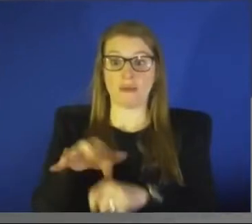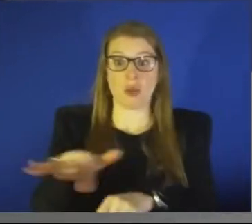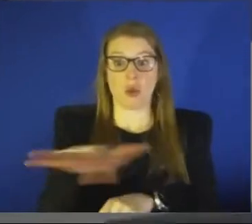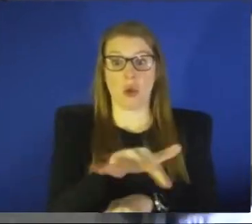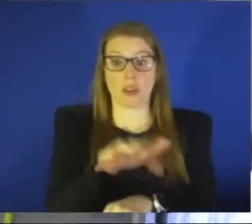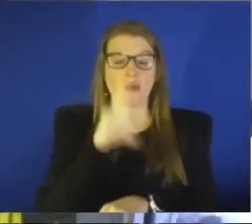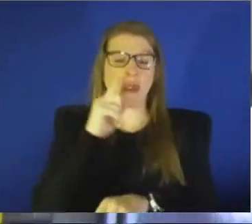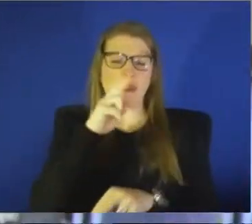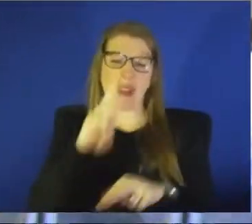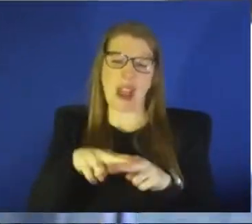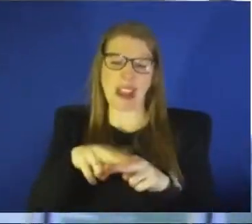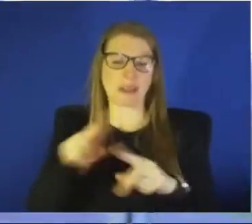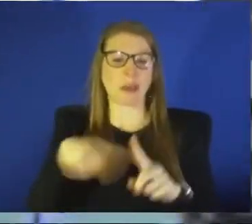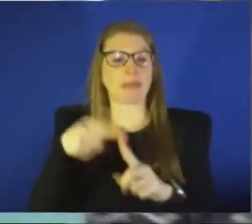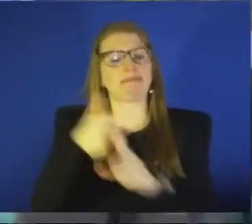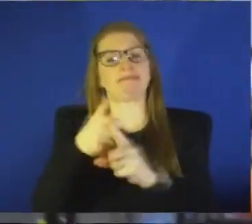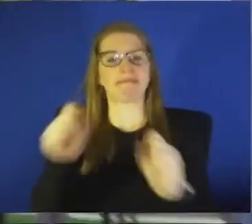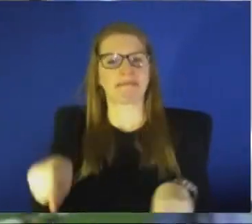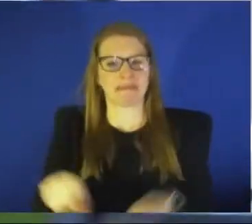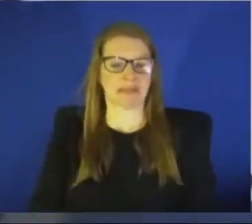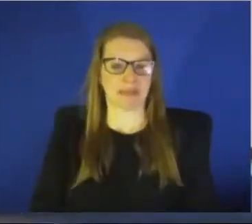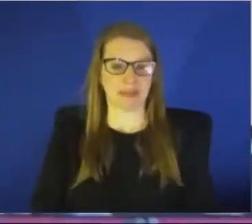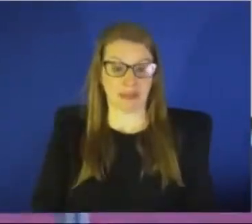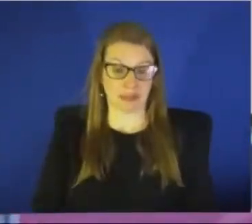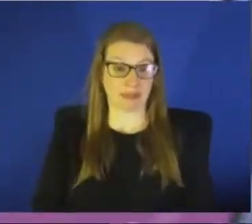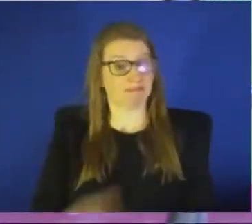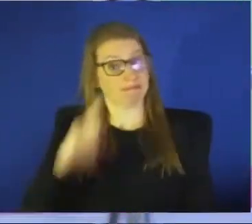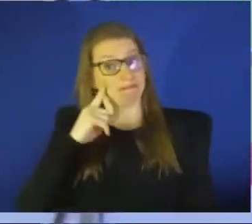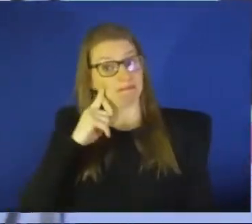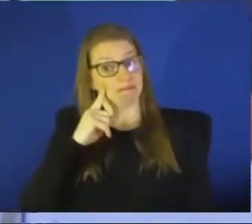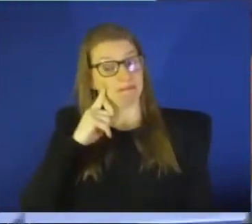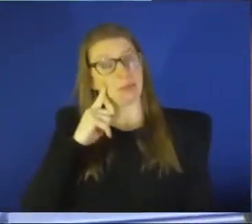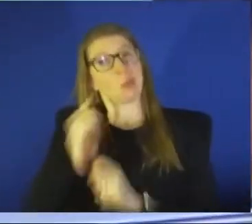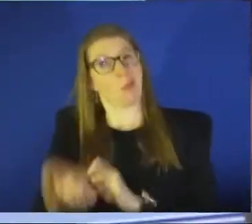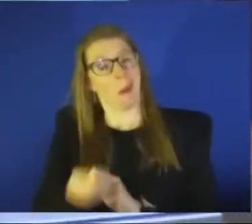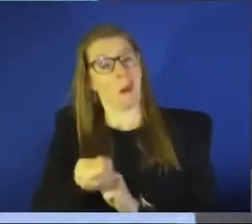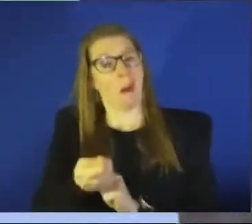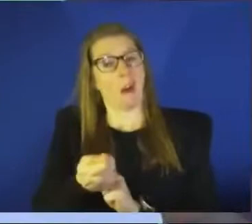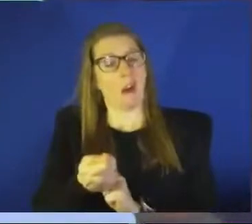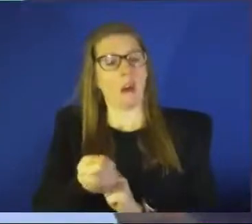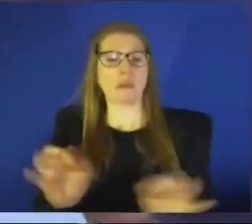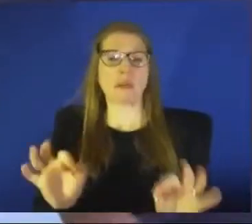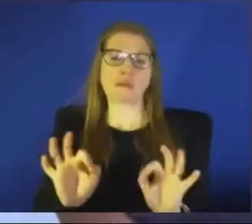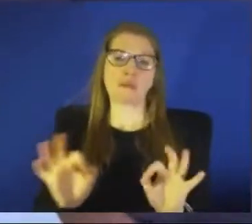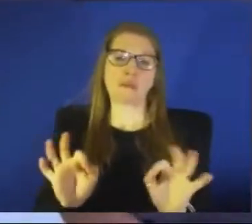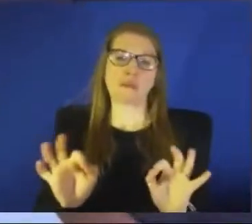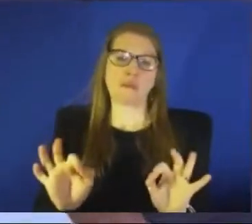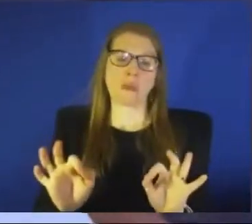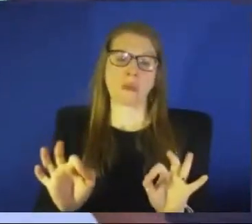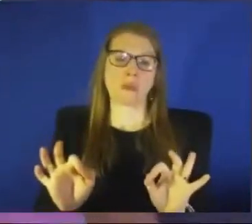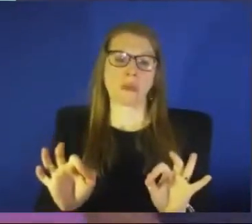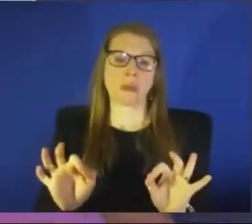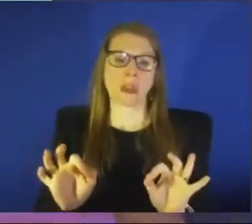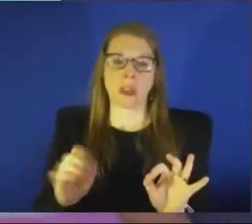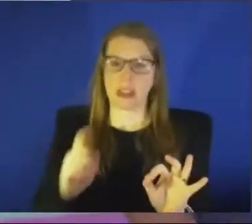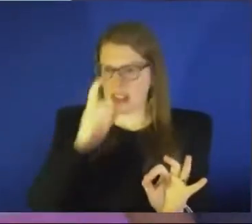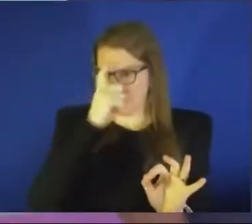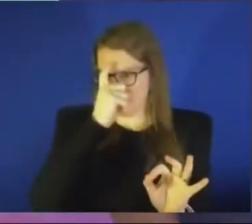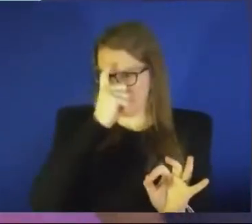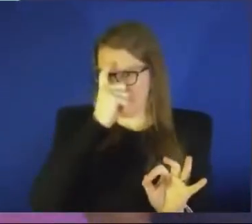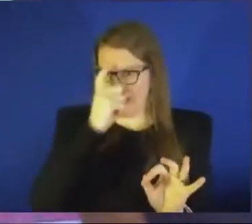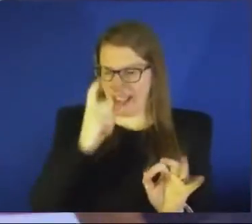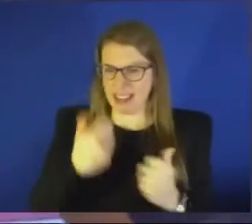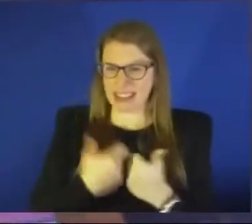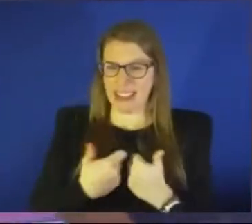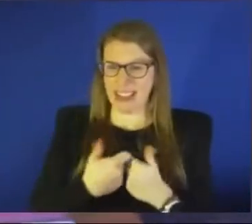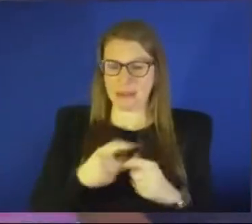We've always thought of golf as, okay, how hard can that be? We know it's a mind game, but, when Tiger Woods